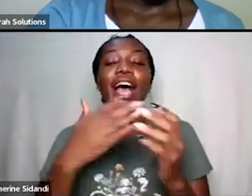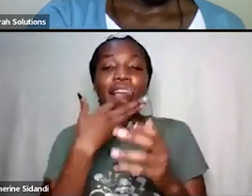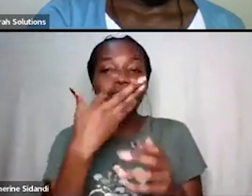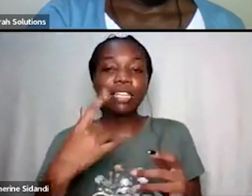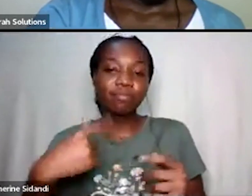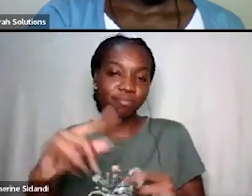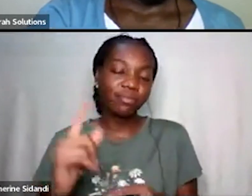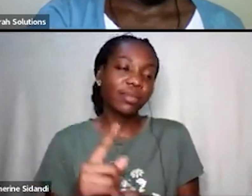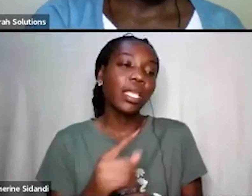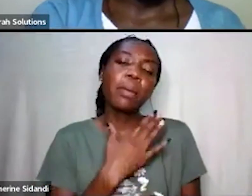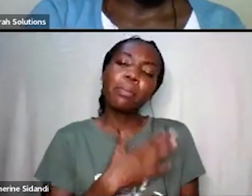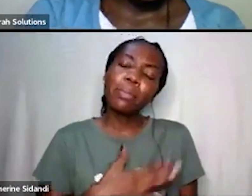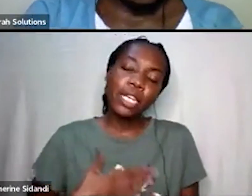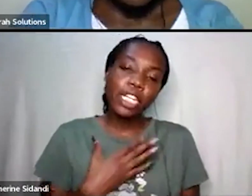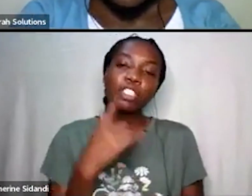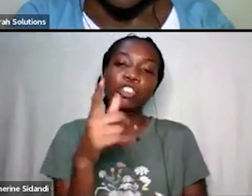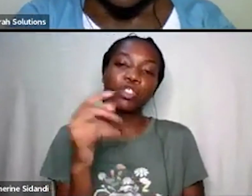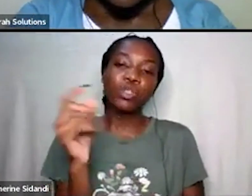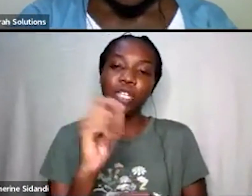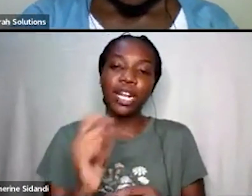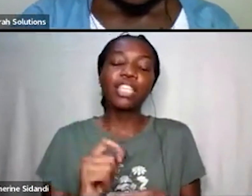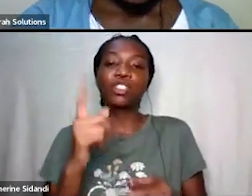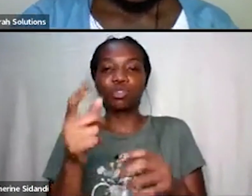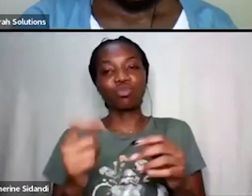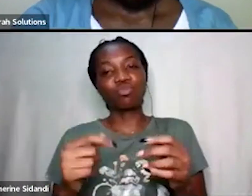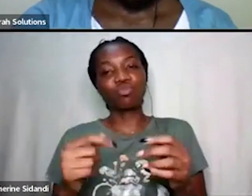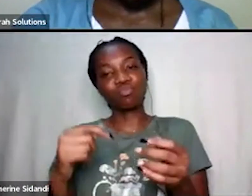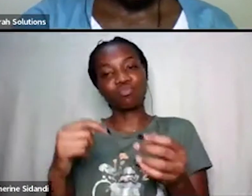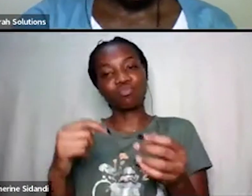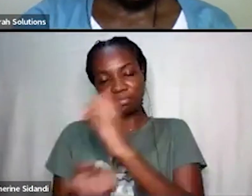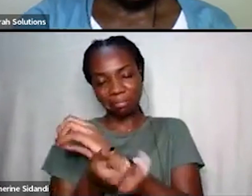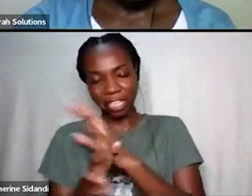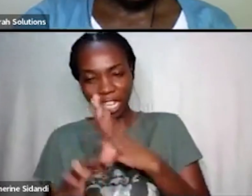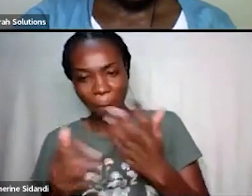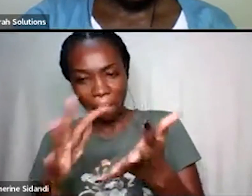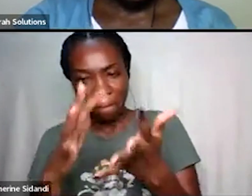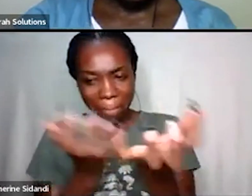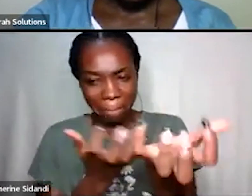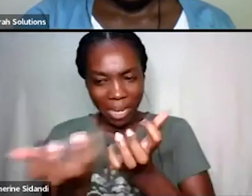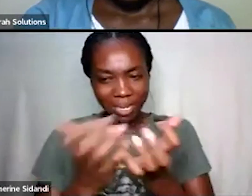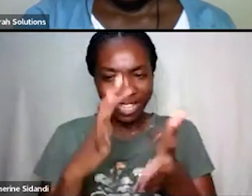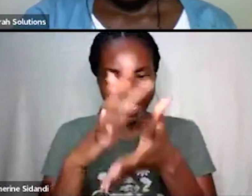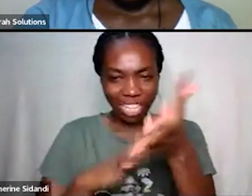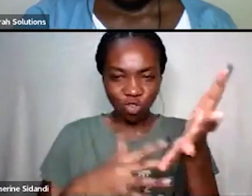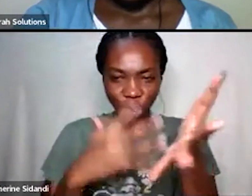put down what you describe. How would you describe business networking?